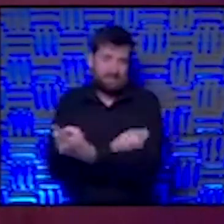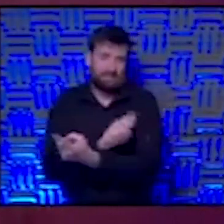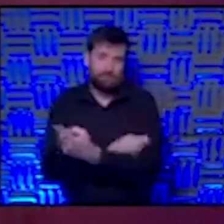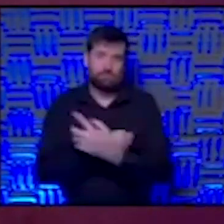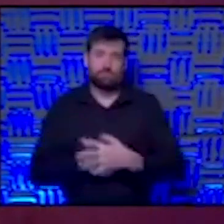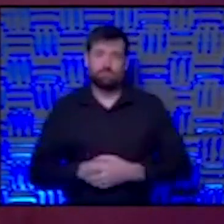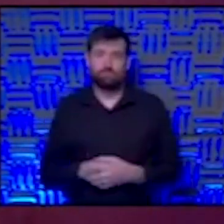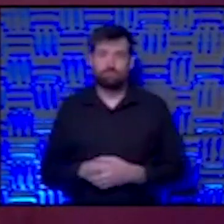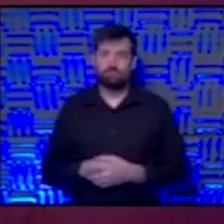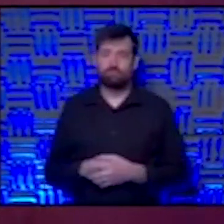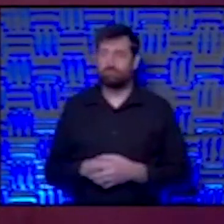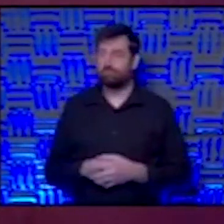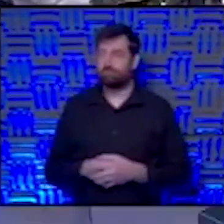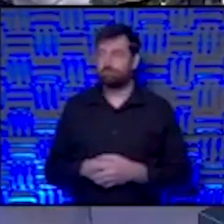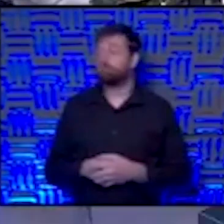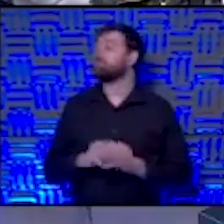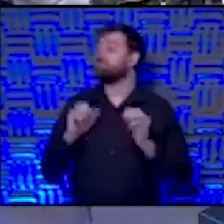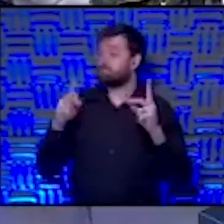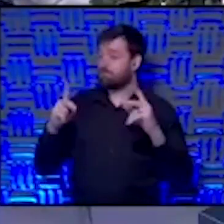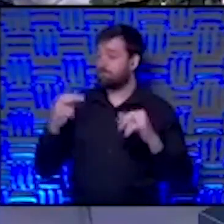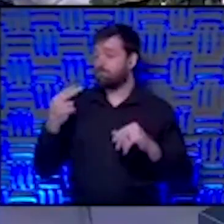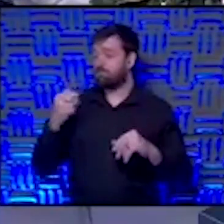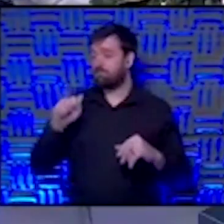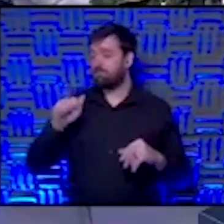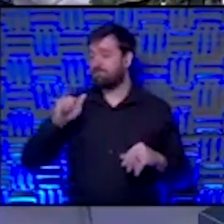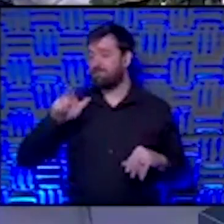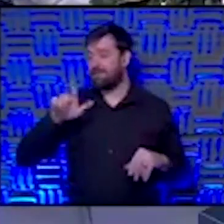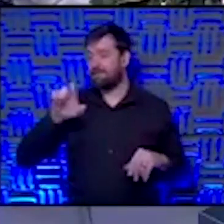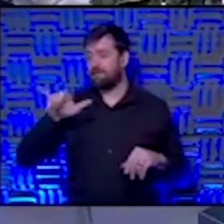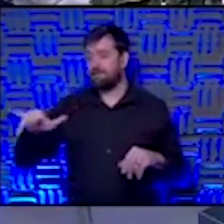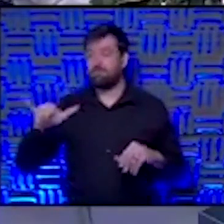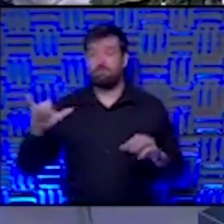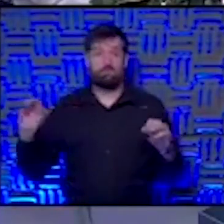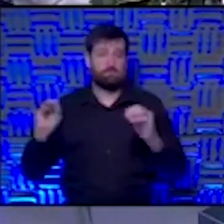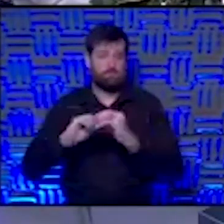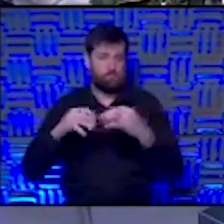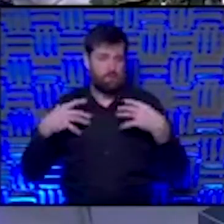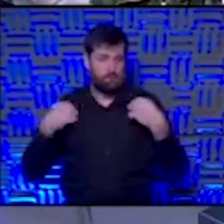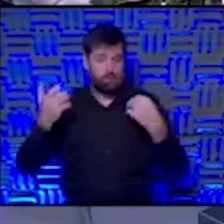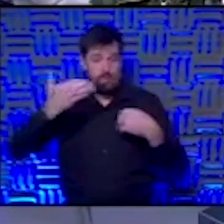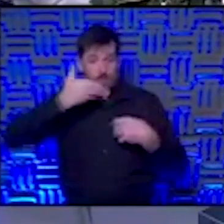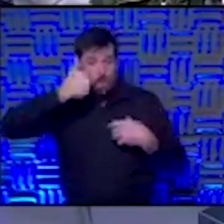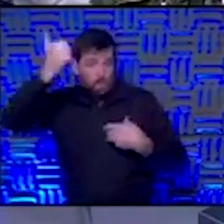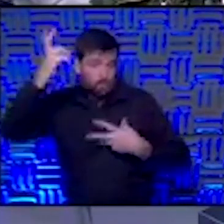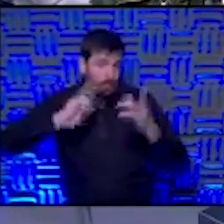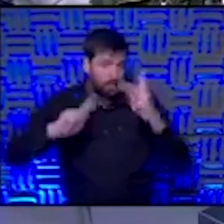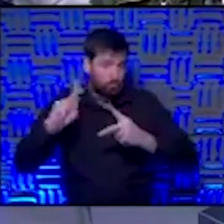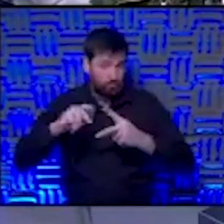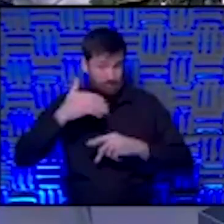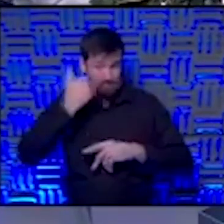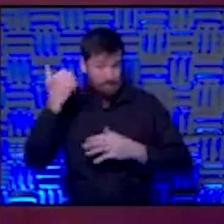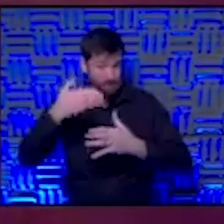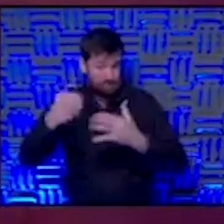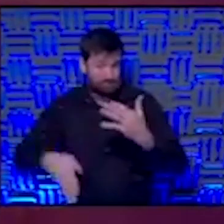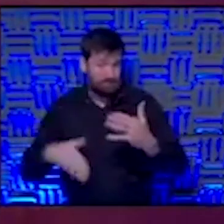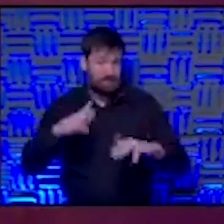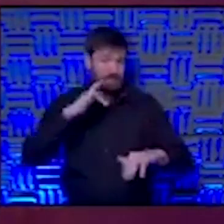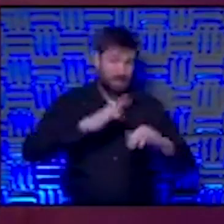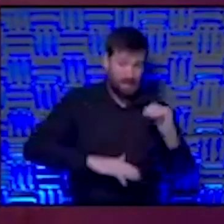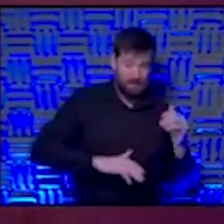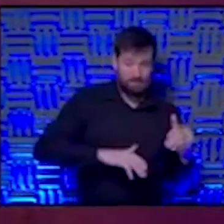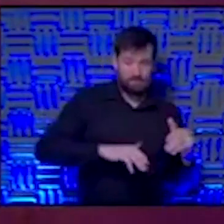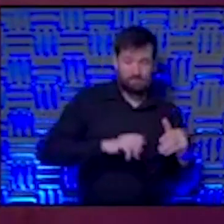out. Okay, so Haley wants to know, do healthier older people have better outcomes with COVID than